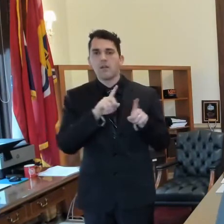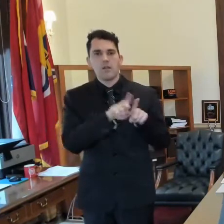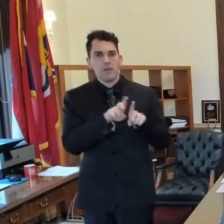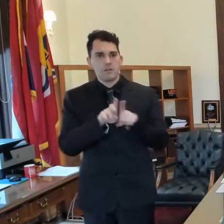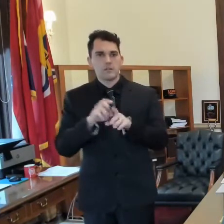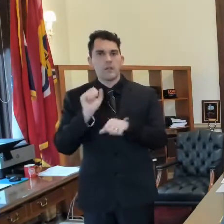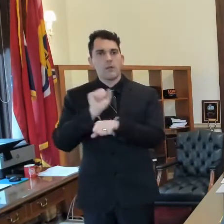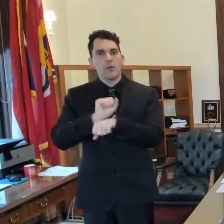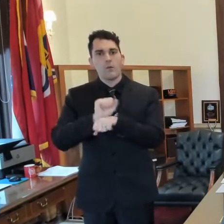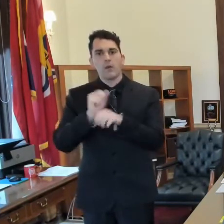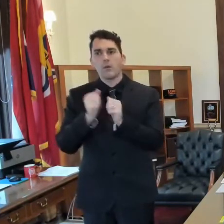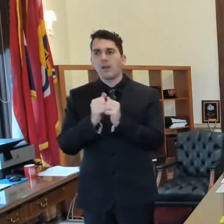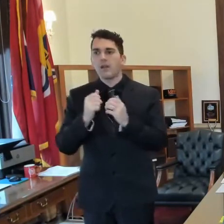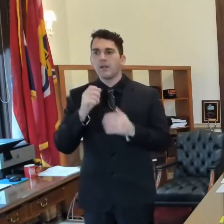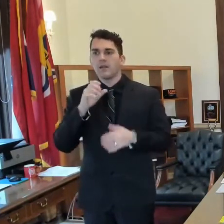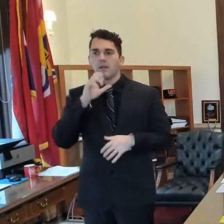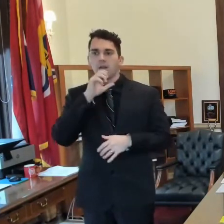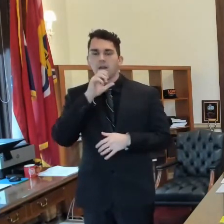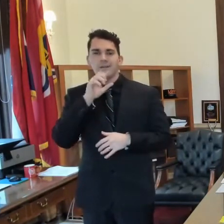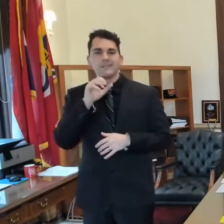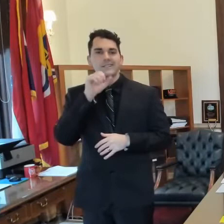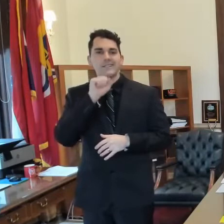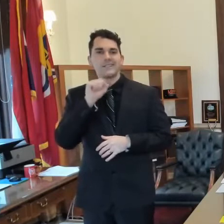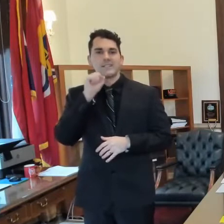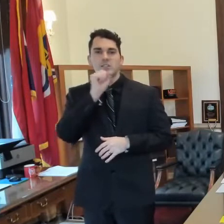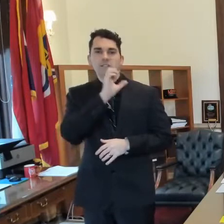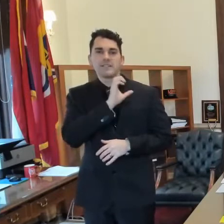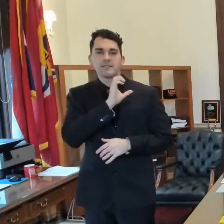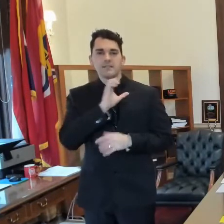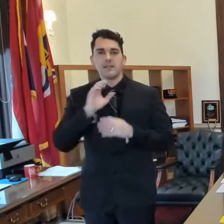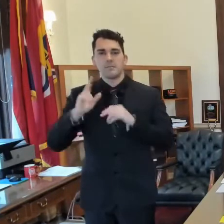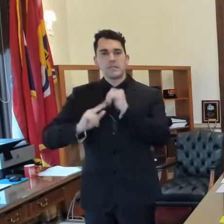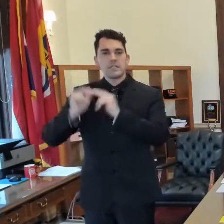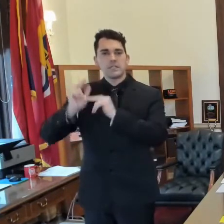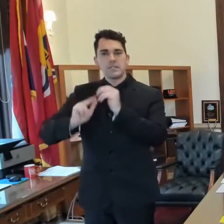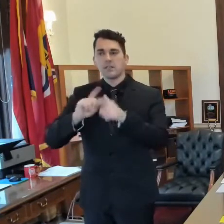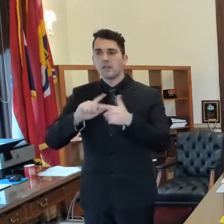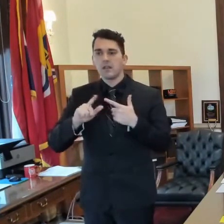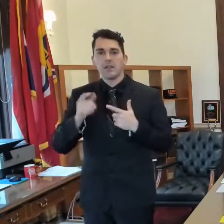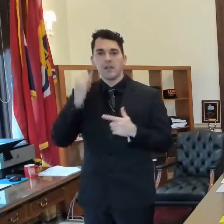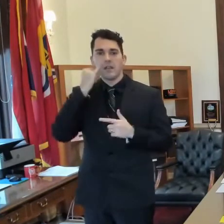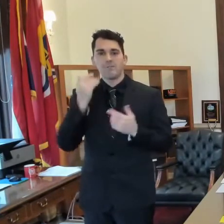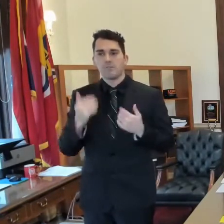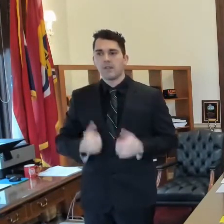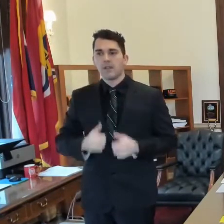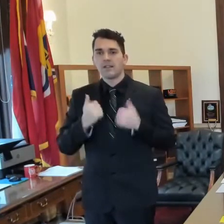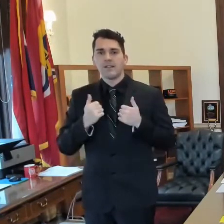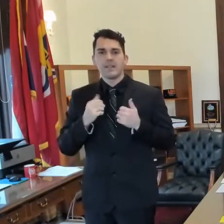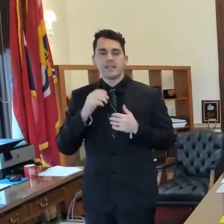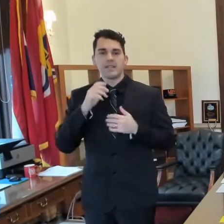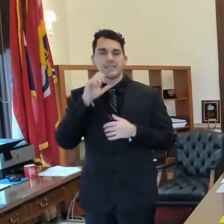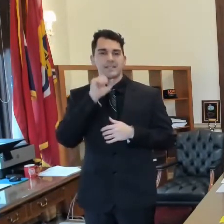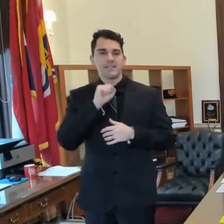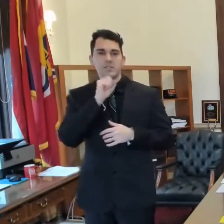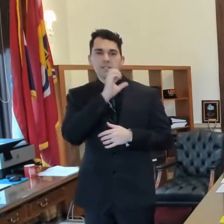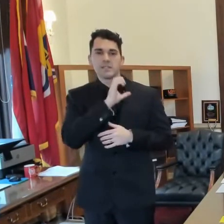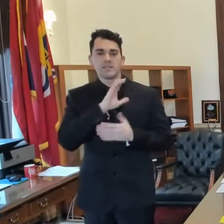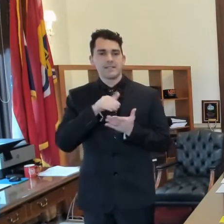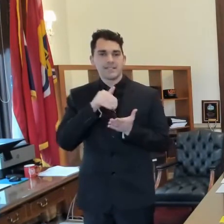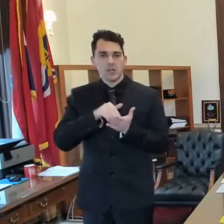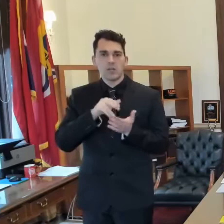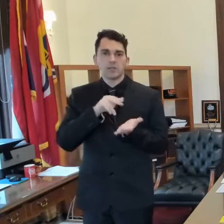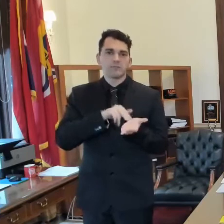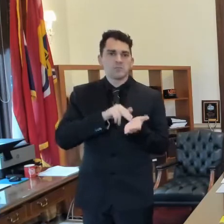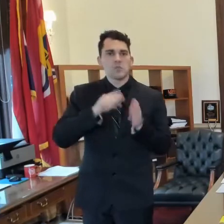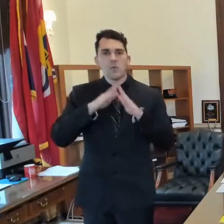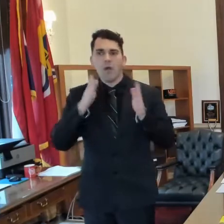buildings, folks who live in senior centers or affiliated with senior centers. We also work with